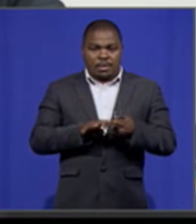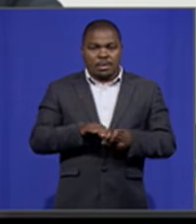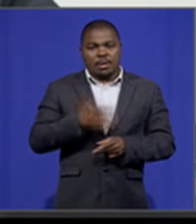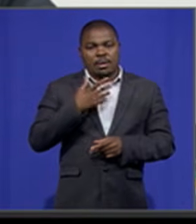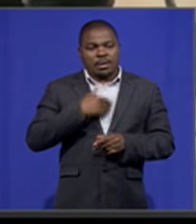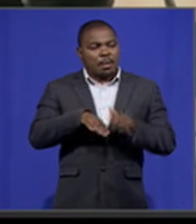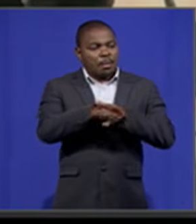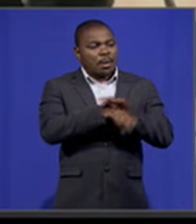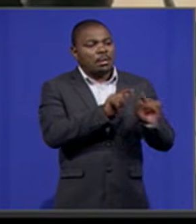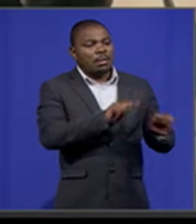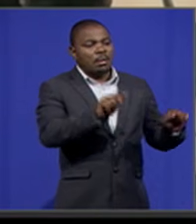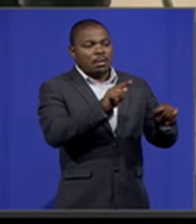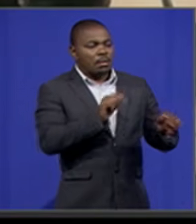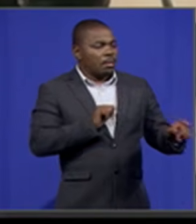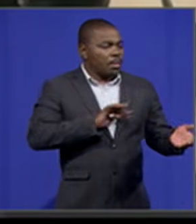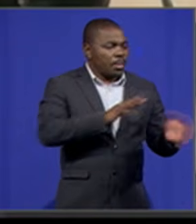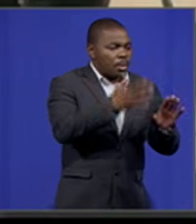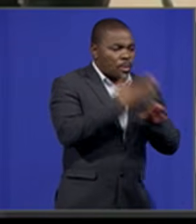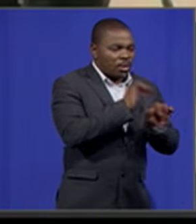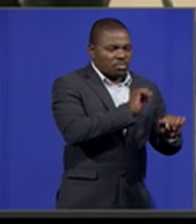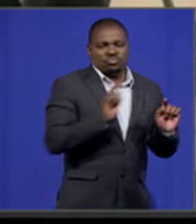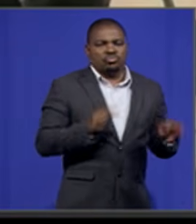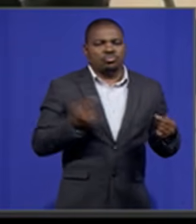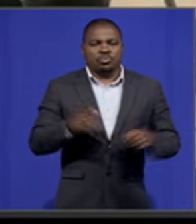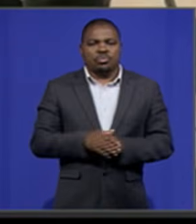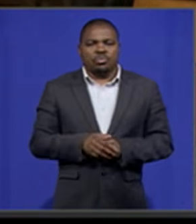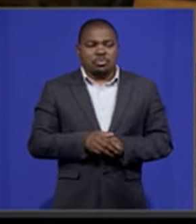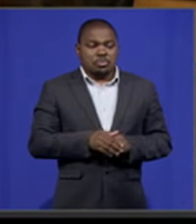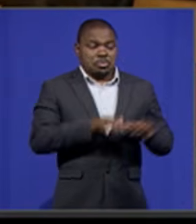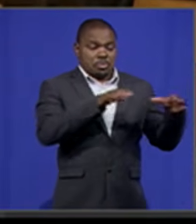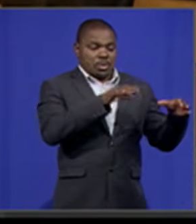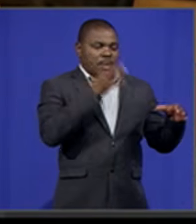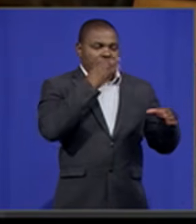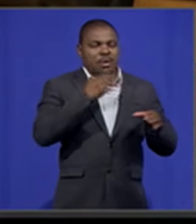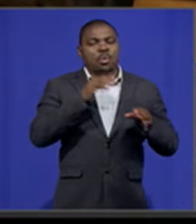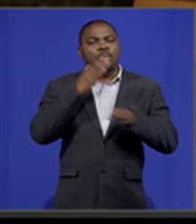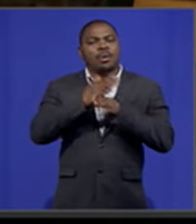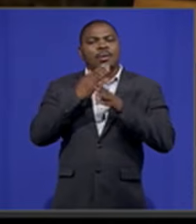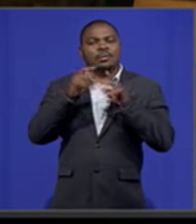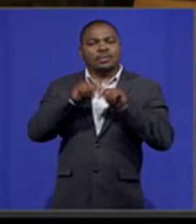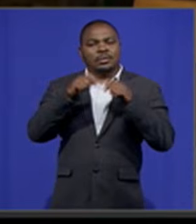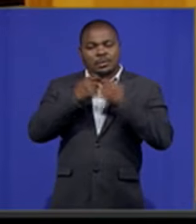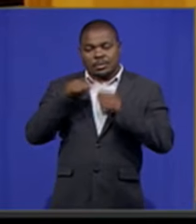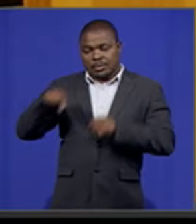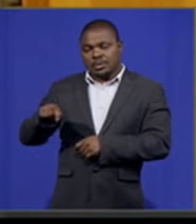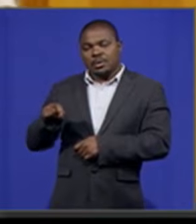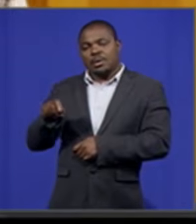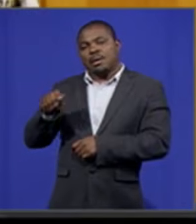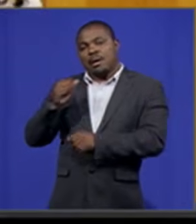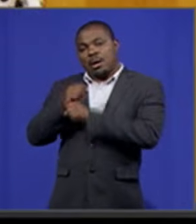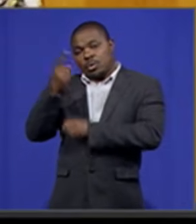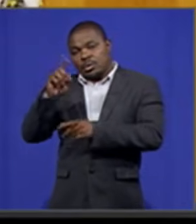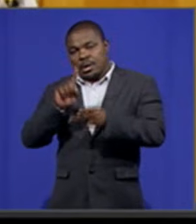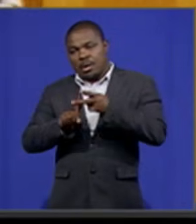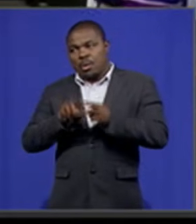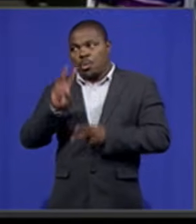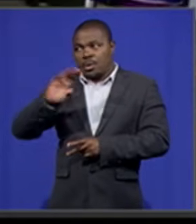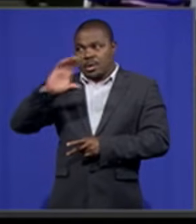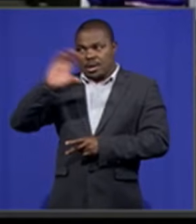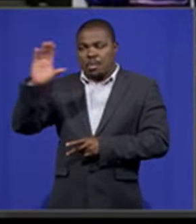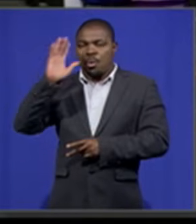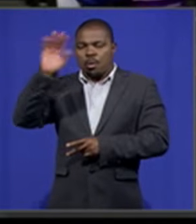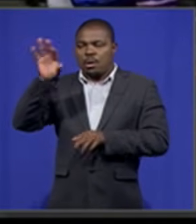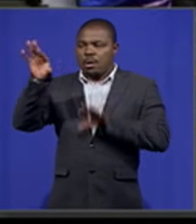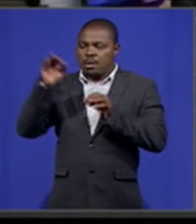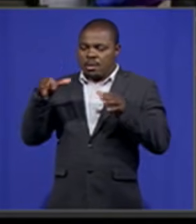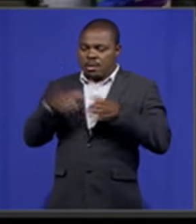the branches. Komitiphetiši e netefaditše gape gore go tla thwala sehlophatšhomo se seswa ka Gauteng le Eastern Cape ka morago gore boetapele bja peleng bo felelwe